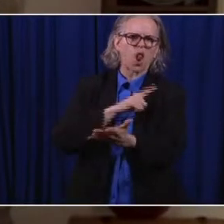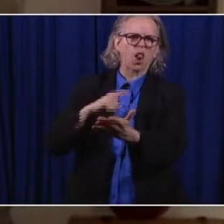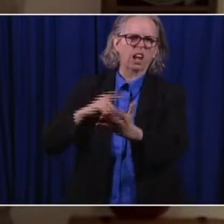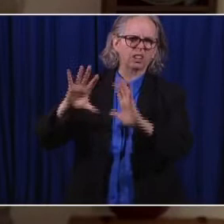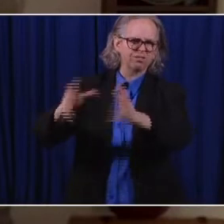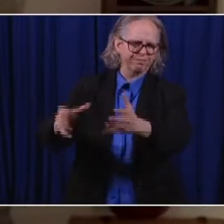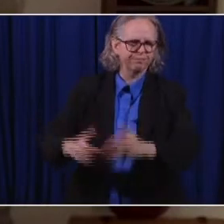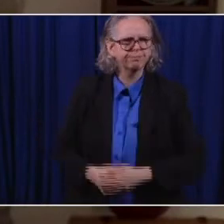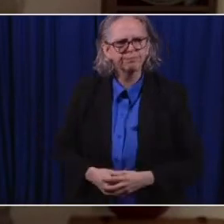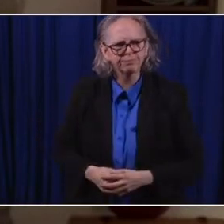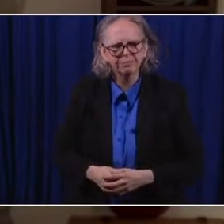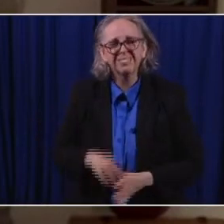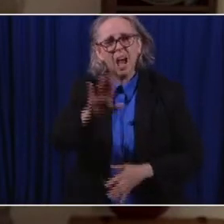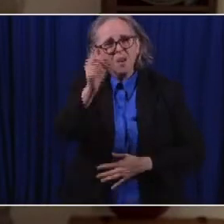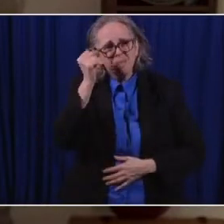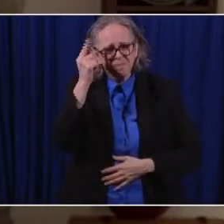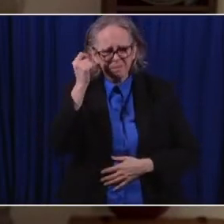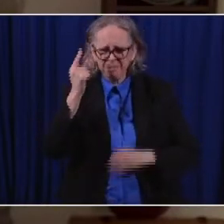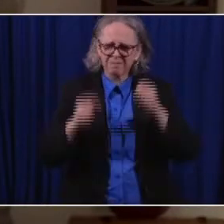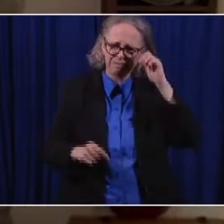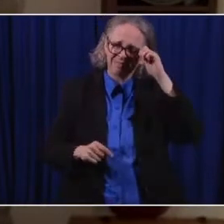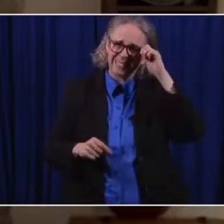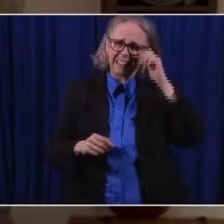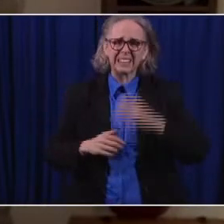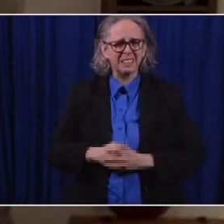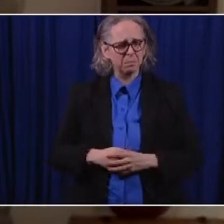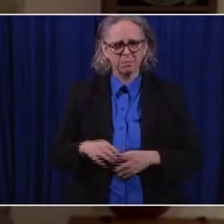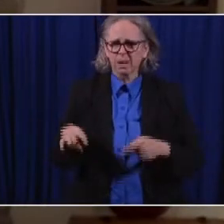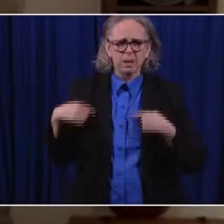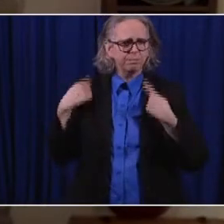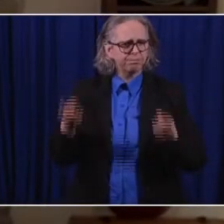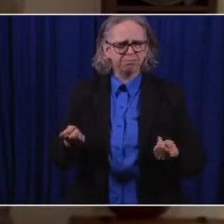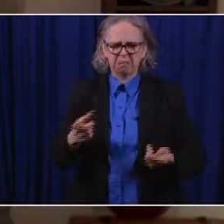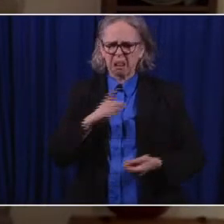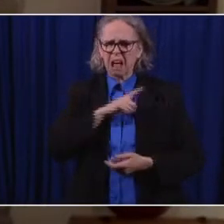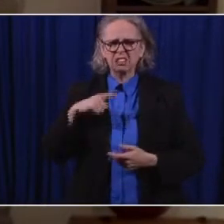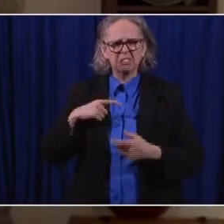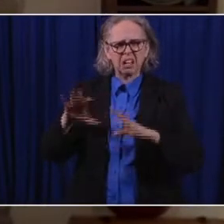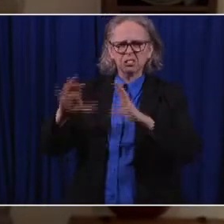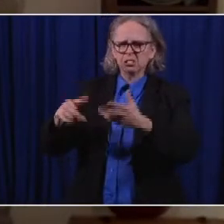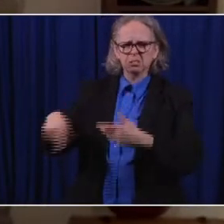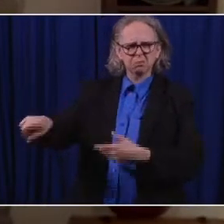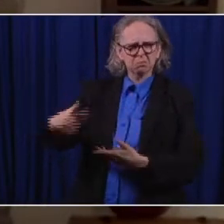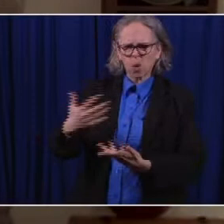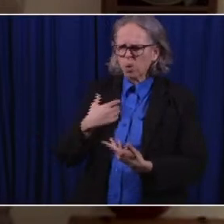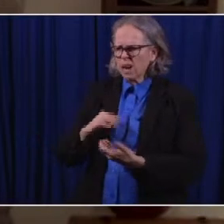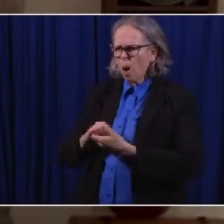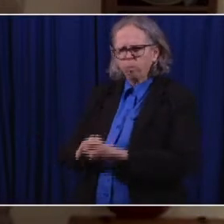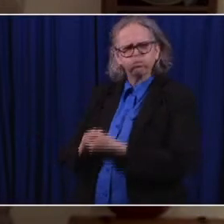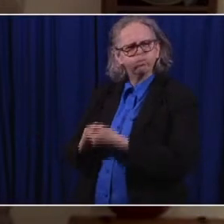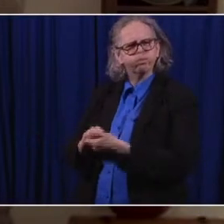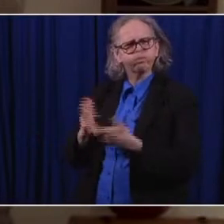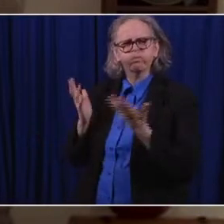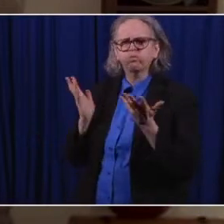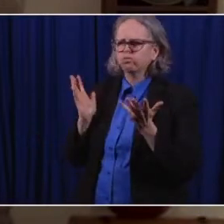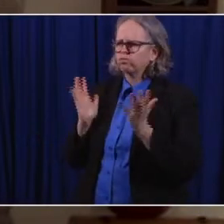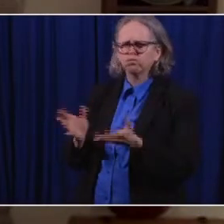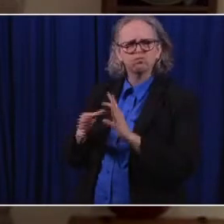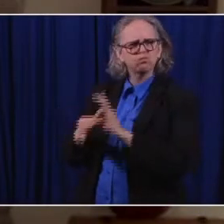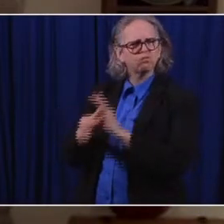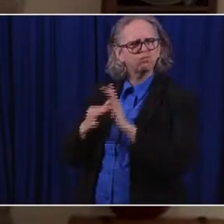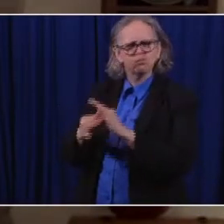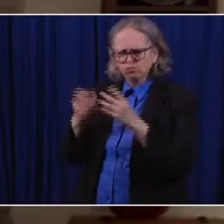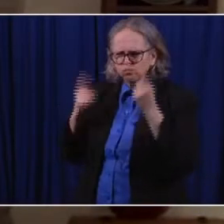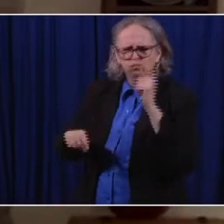let me just say, the legislature has been great to work with in regard to prioritizing where money goes